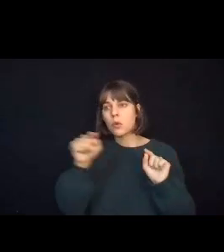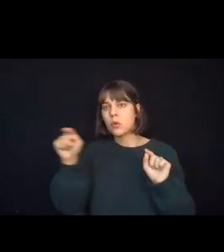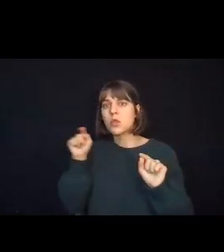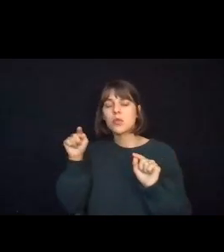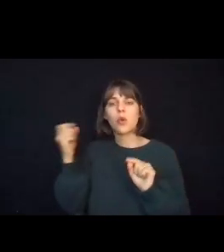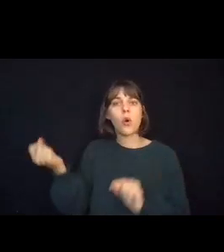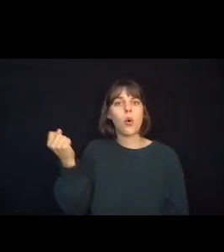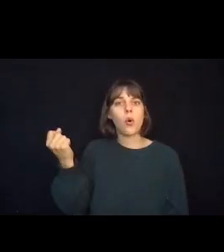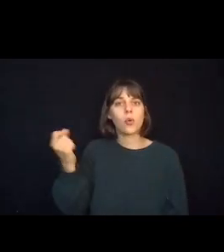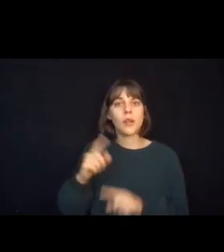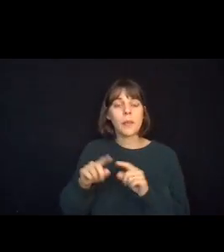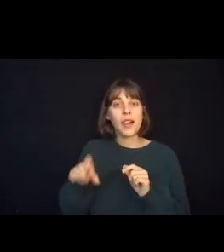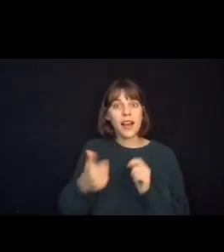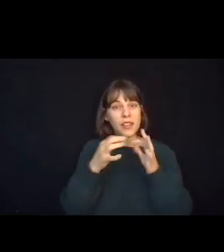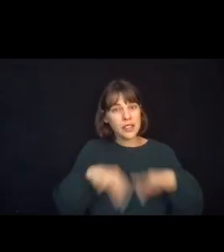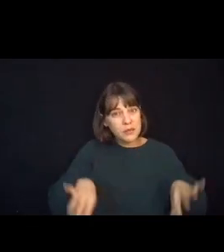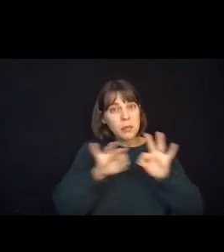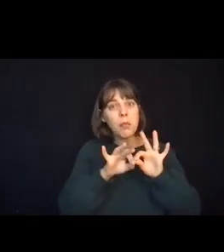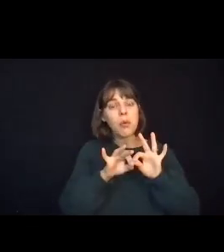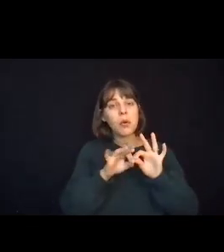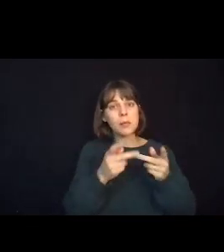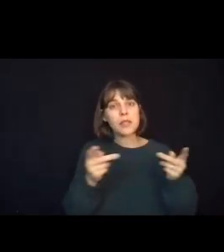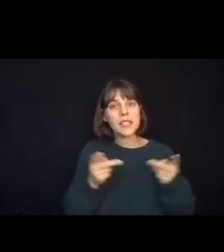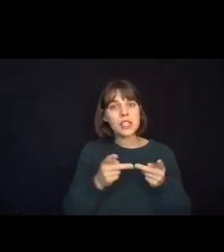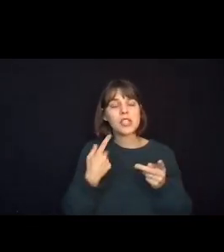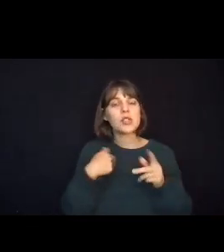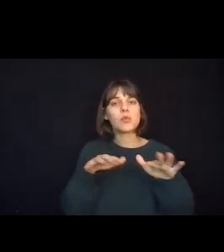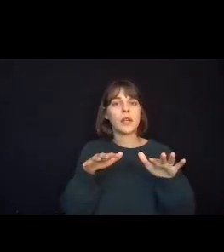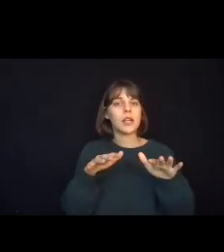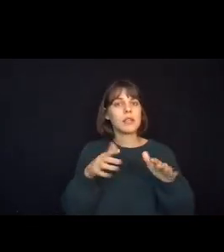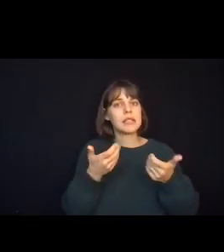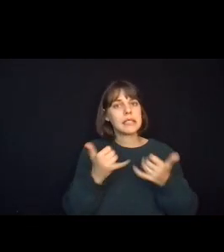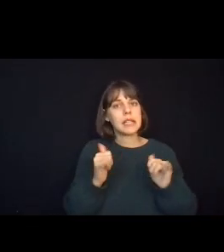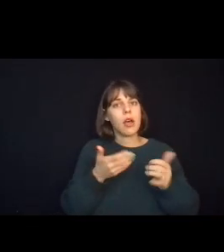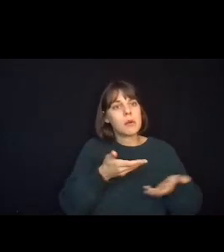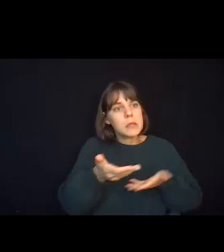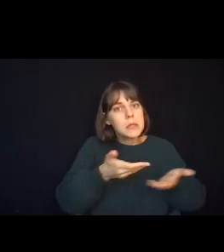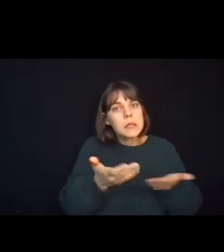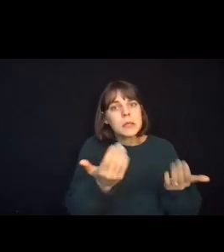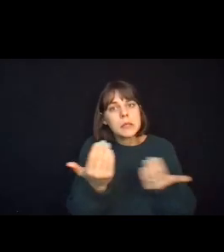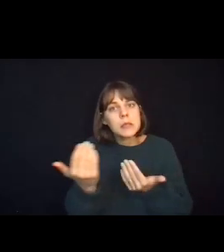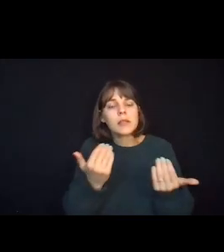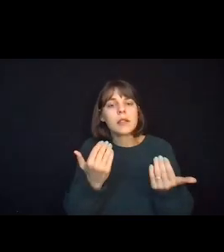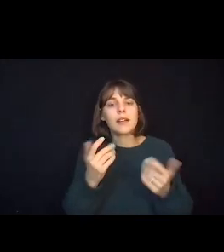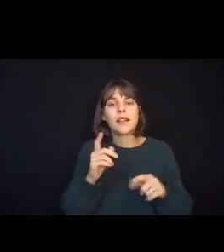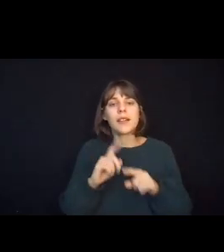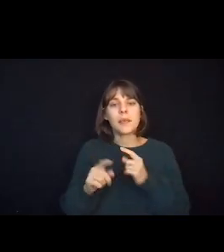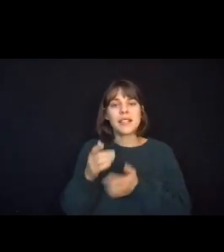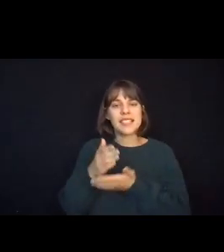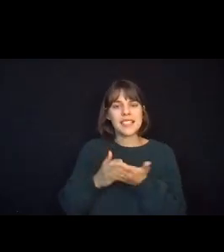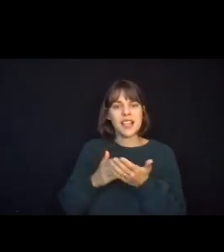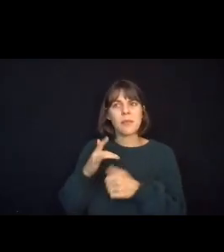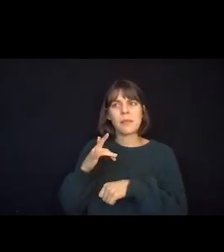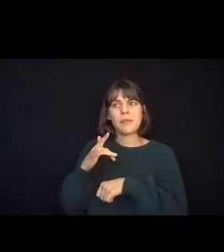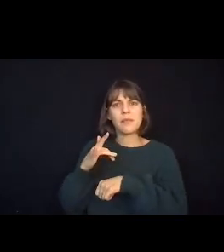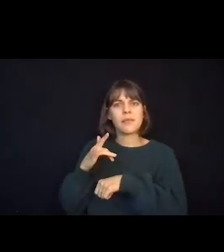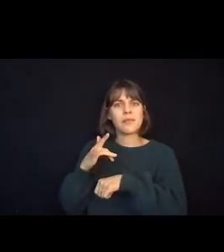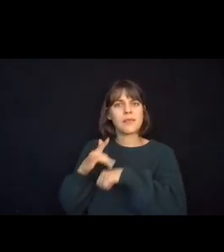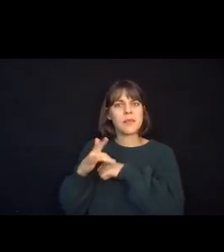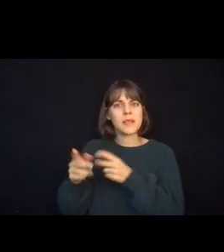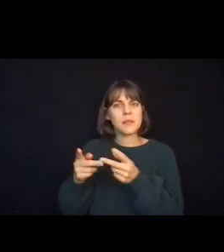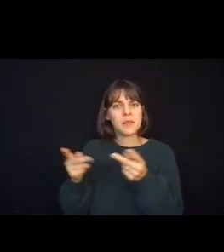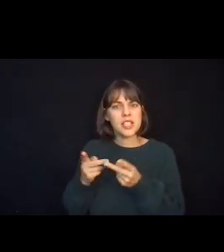essential positions that were needed, we did still hire. But we did have several vacancies, so that still allowed us to, I think it was what, $13